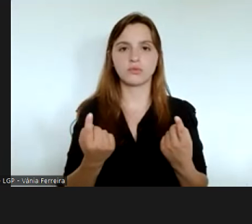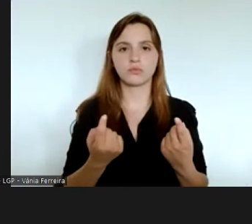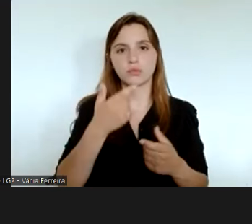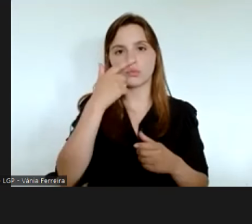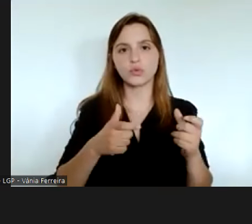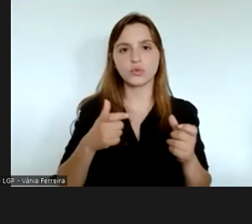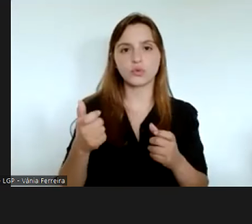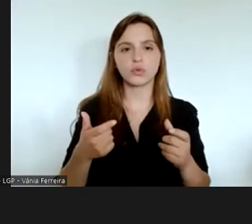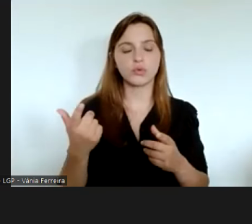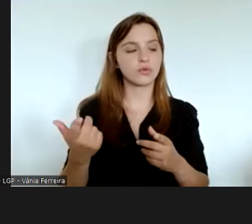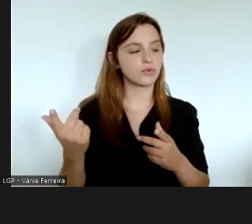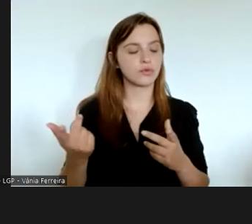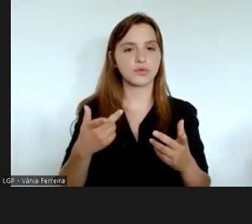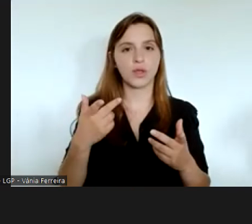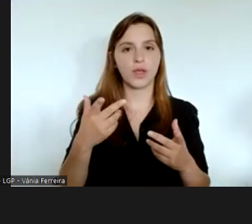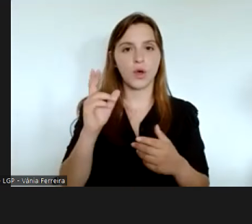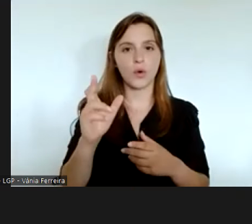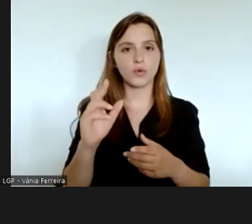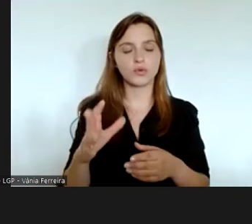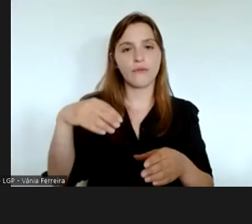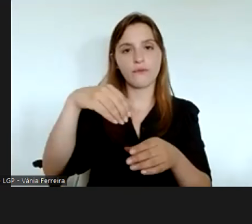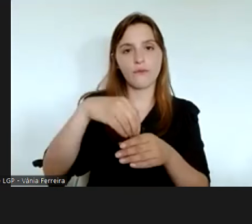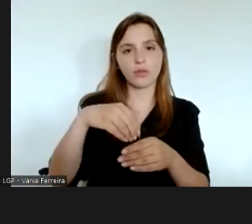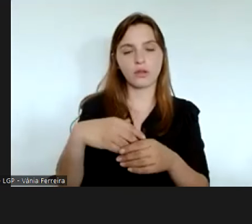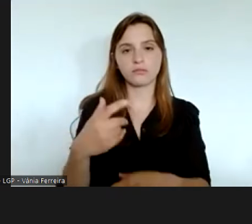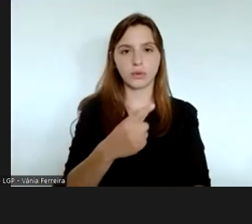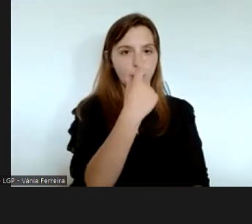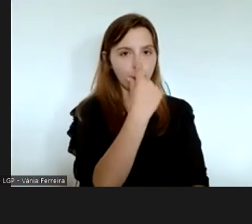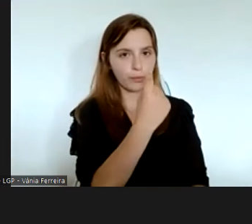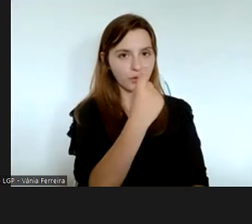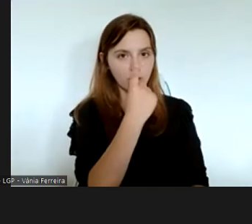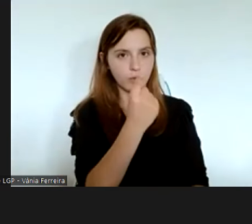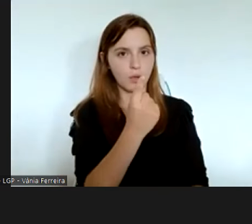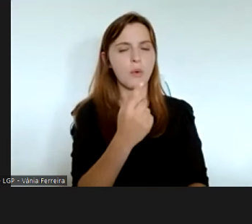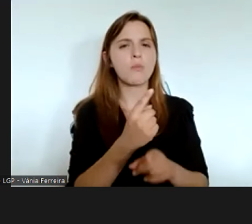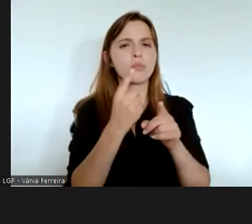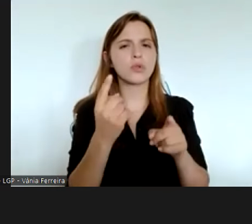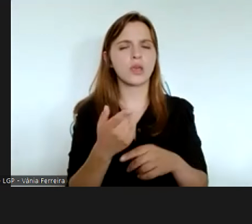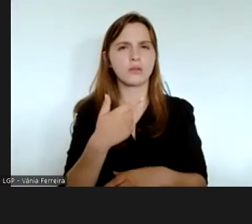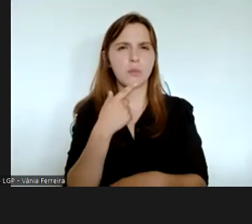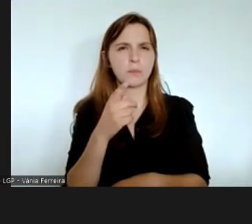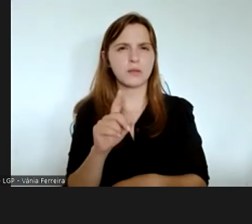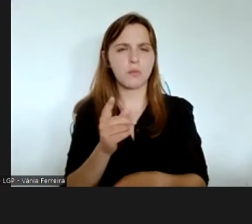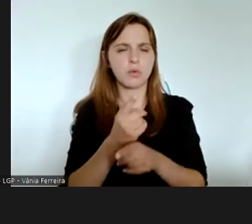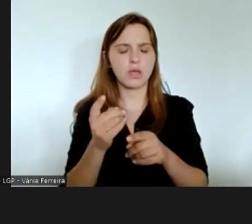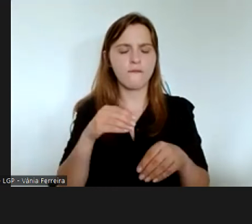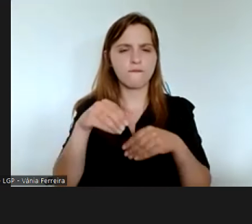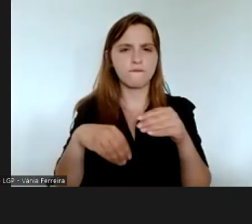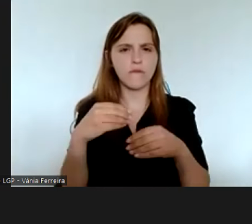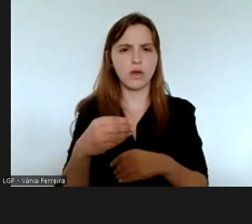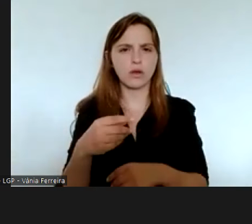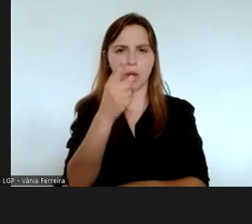really voting for Putin, and sometimes I just don't understand why they're doing that. And sometimes, for example, I could